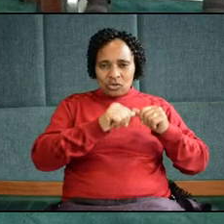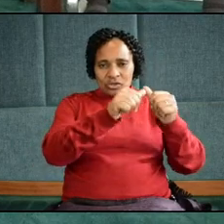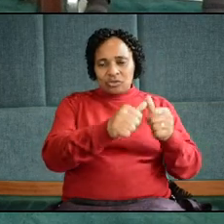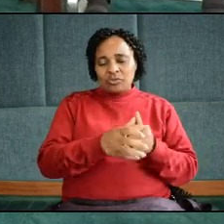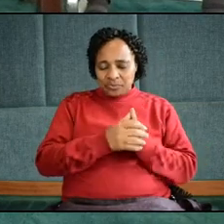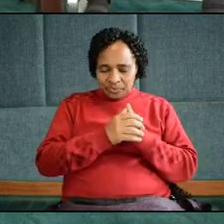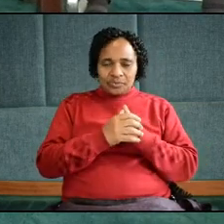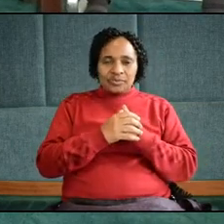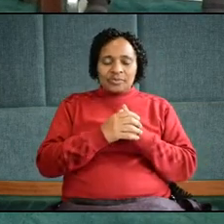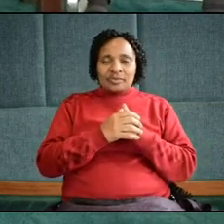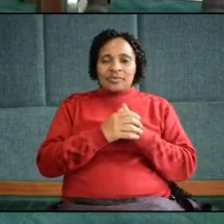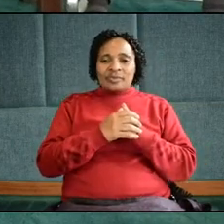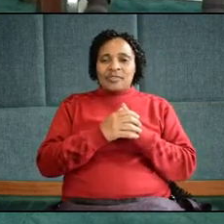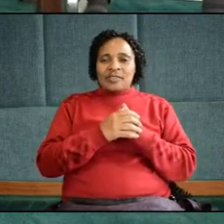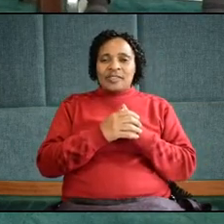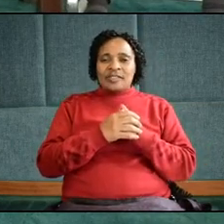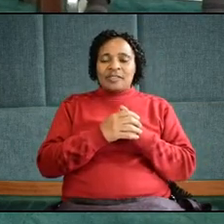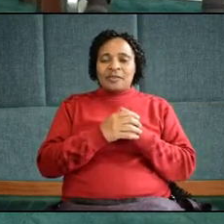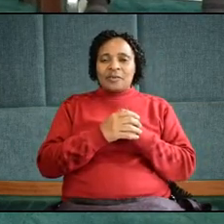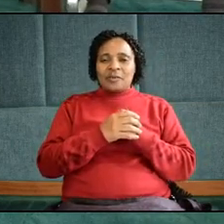there.